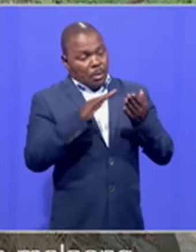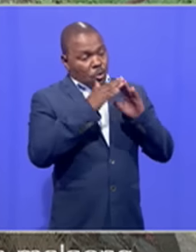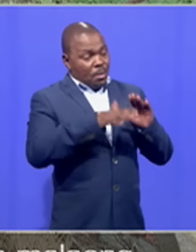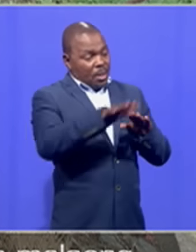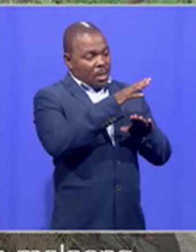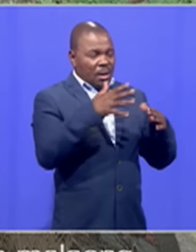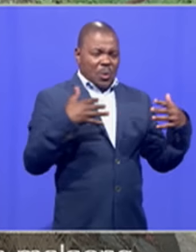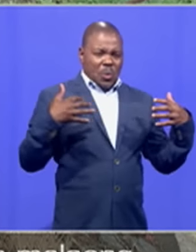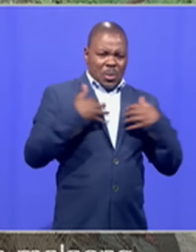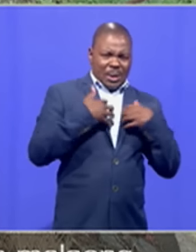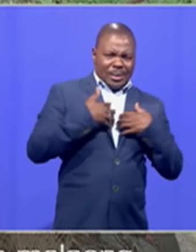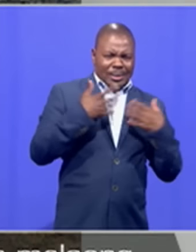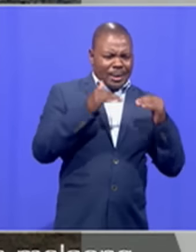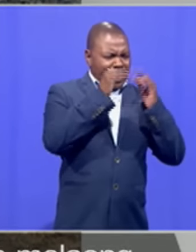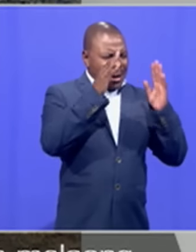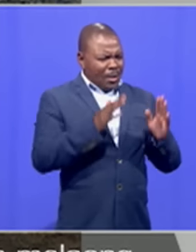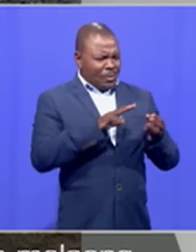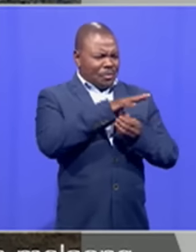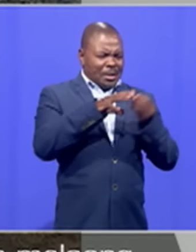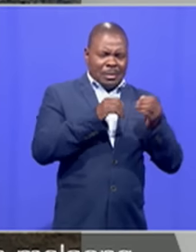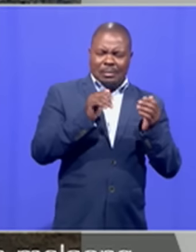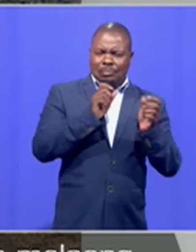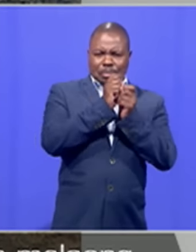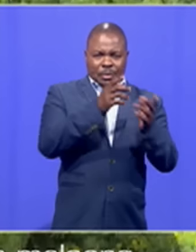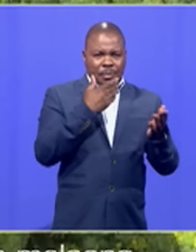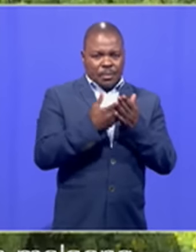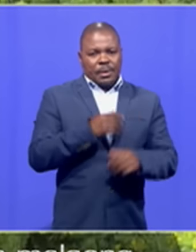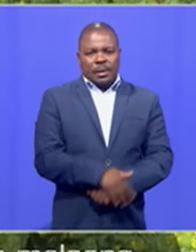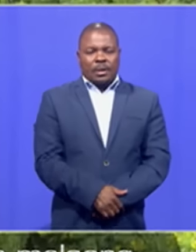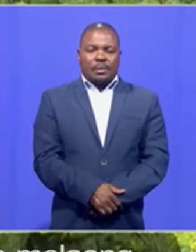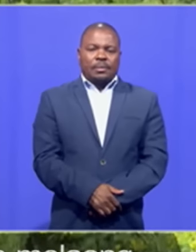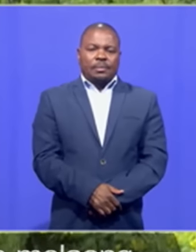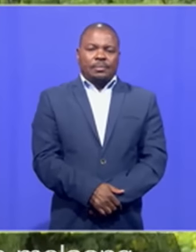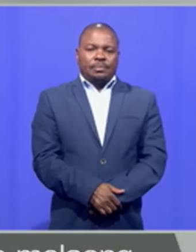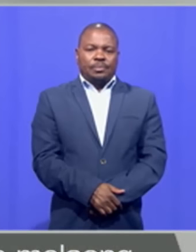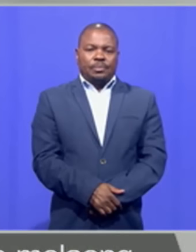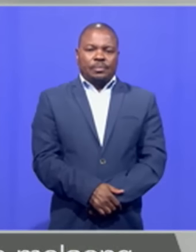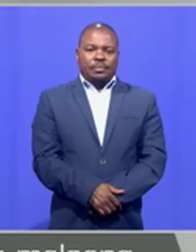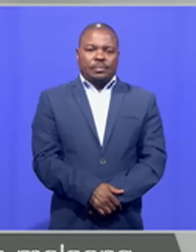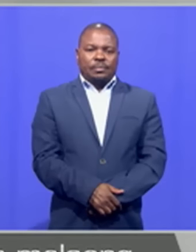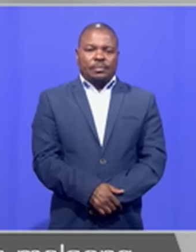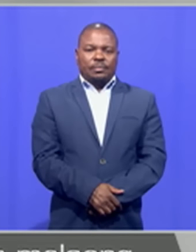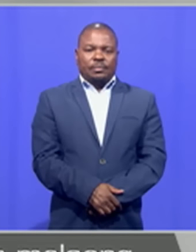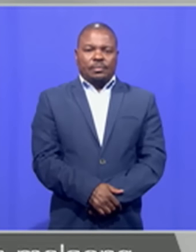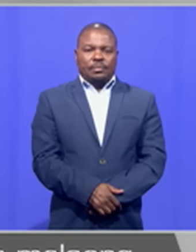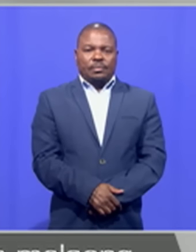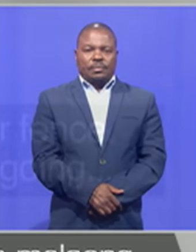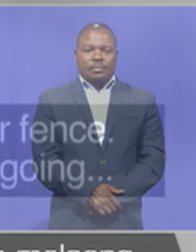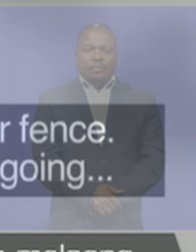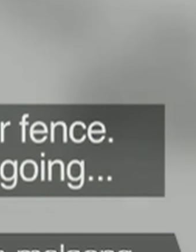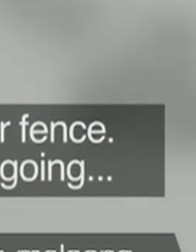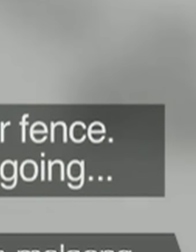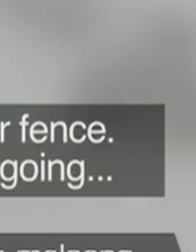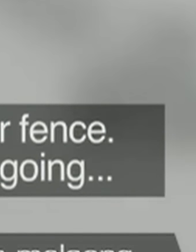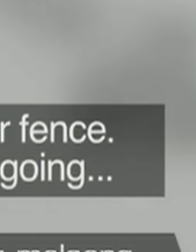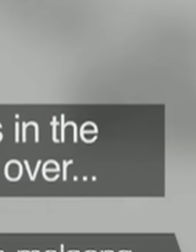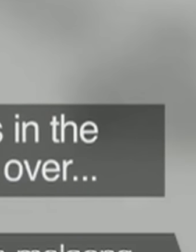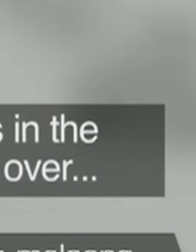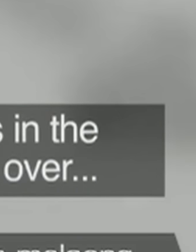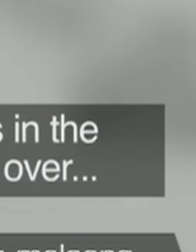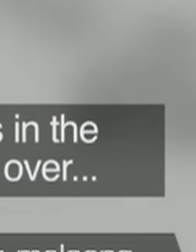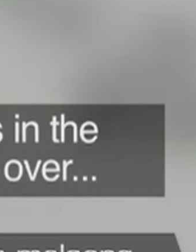ba mo letshogong la dikago le malapa a bone. Ba epa fumana gore ba ipile plantrata ya gago ga o tsebe ngwana ga o tla wela neneng ka moo ga o tsebe wena o